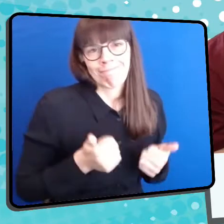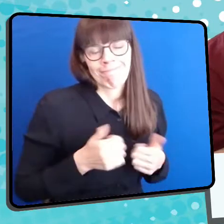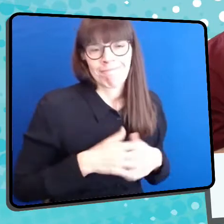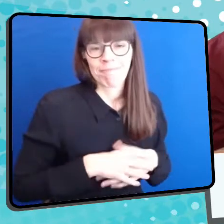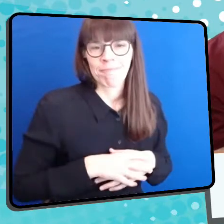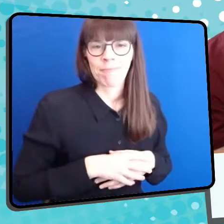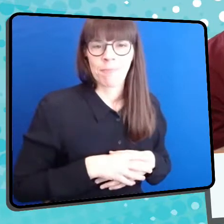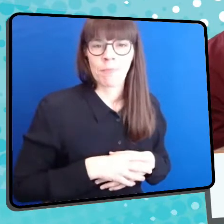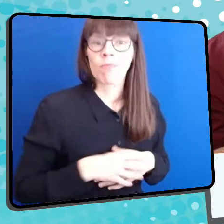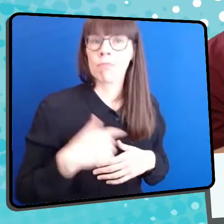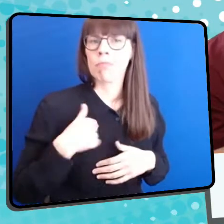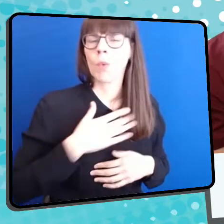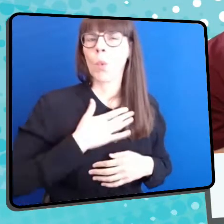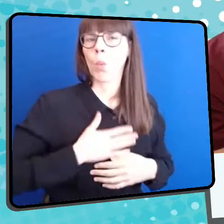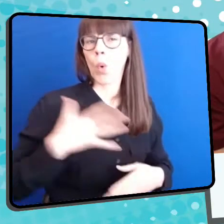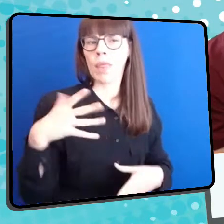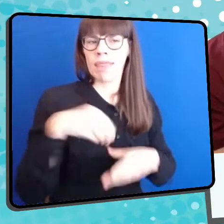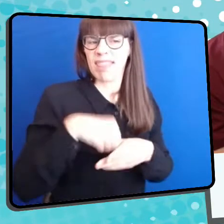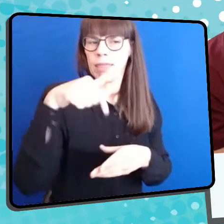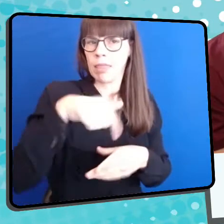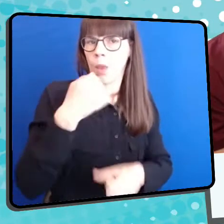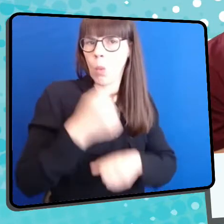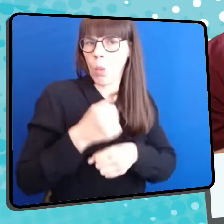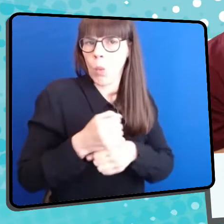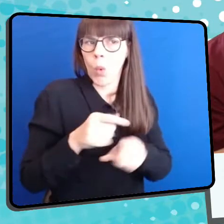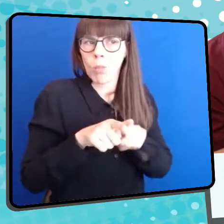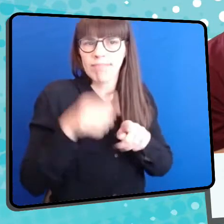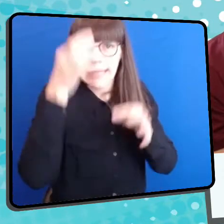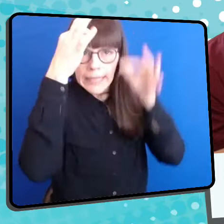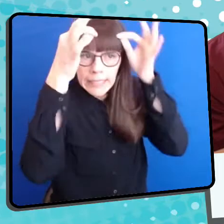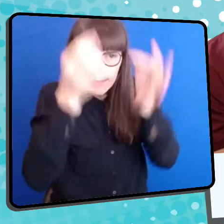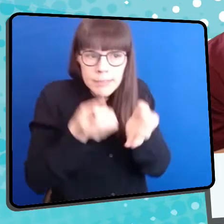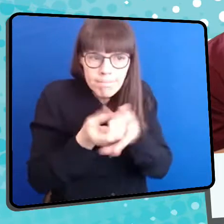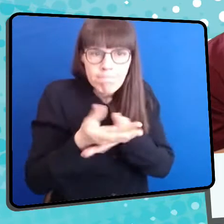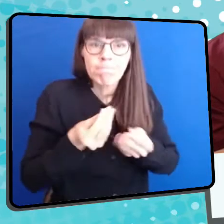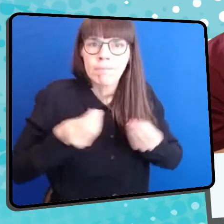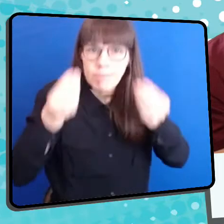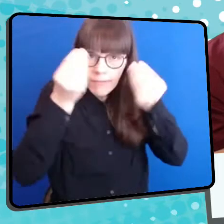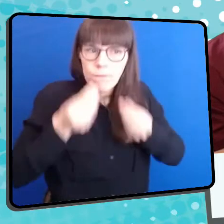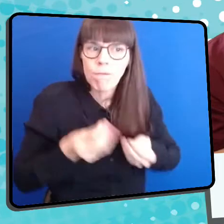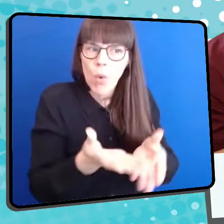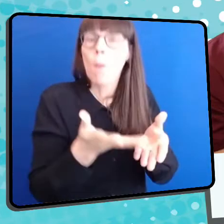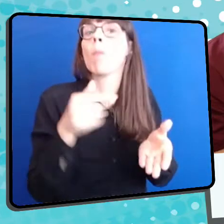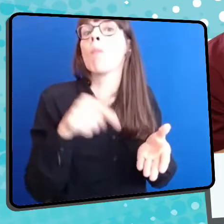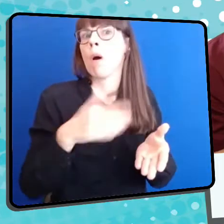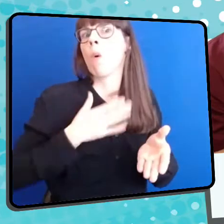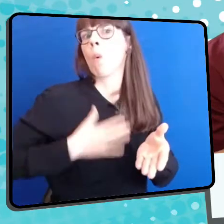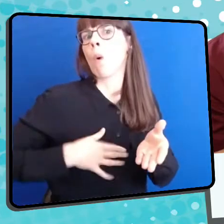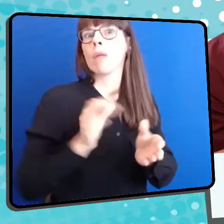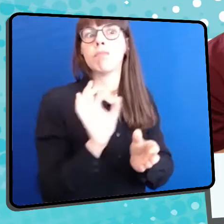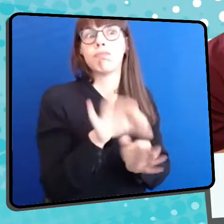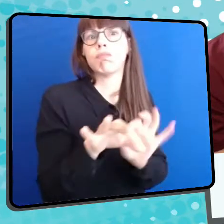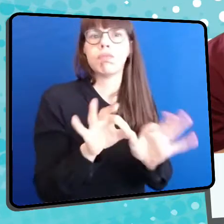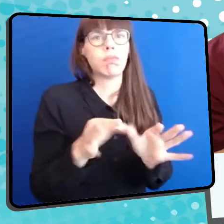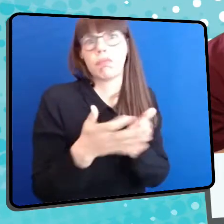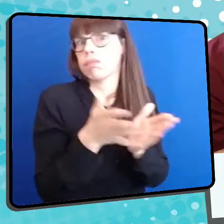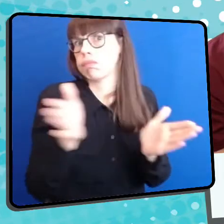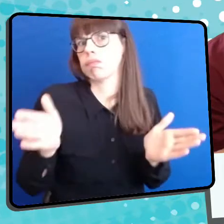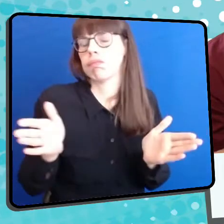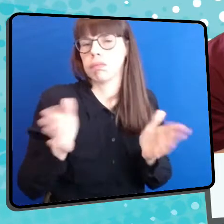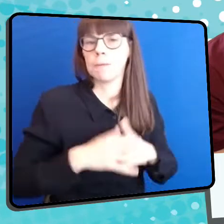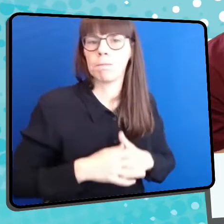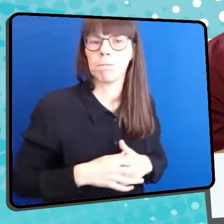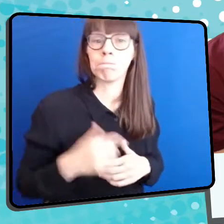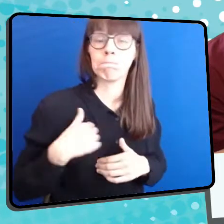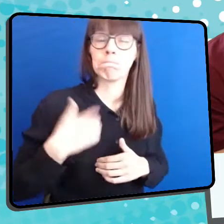always wanted to get into consulting to start with, because I liked that idea of actually being able to get across a lot of things. I mean, I started into college